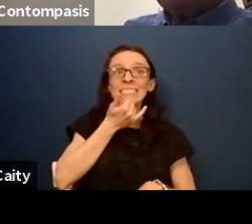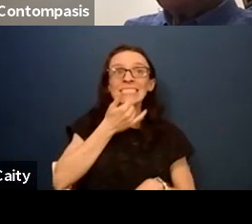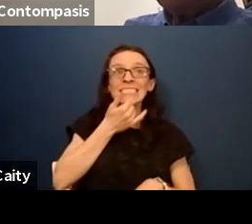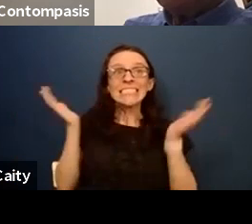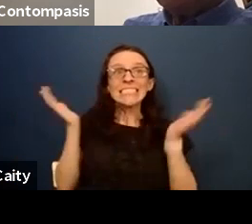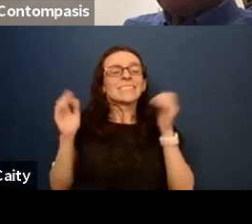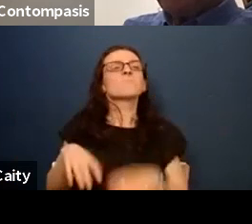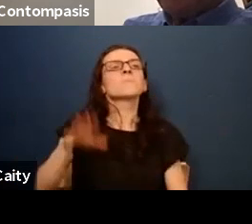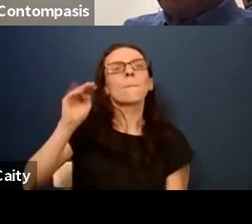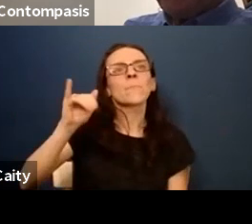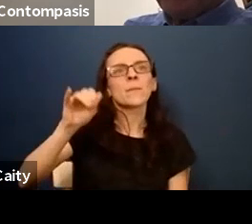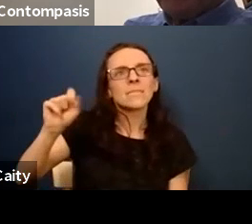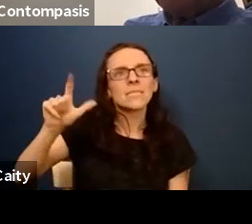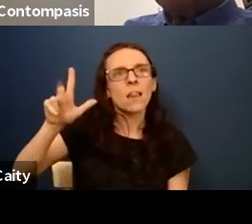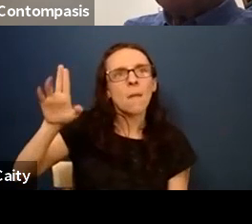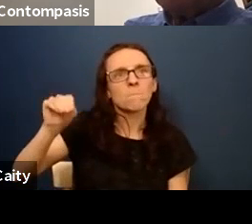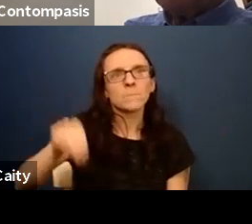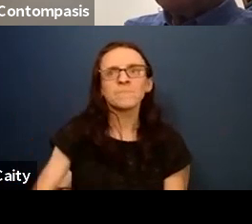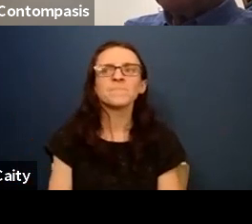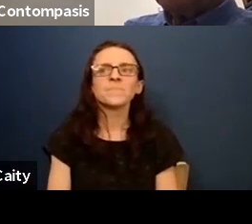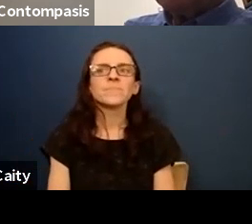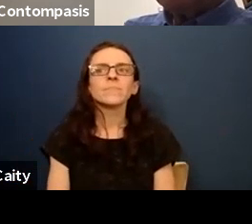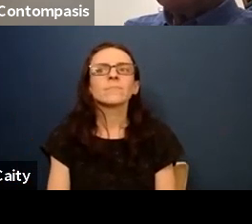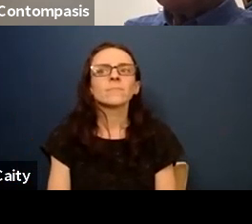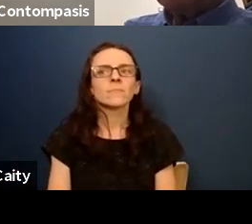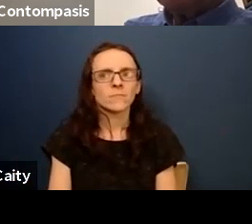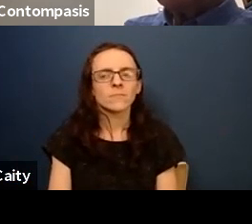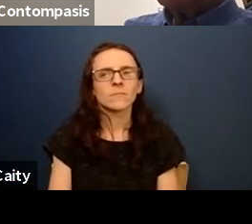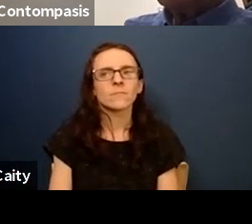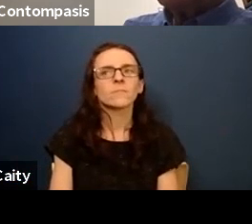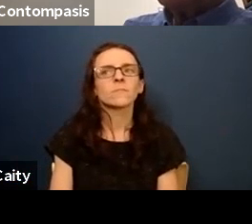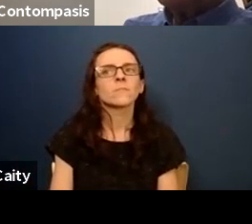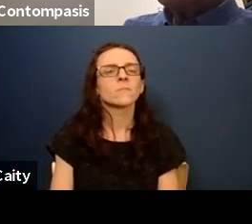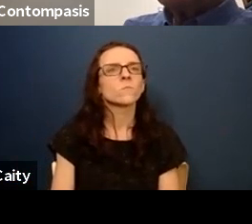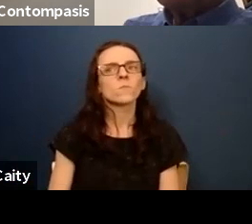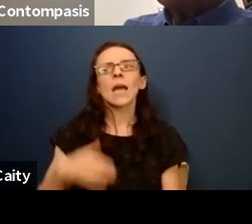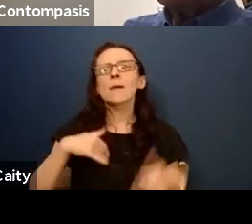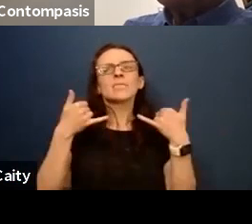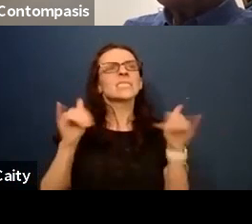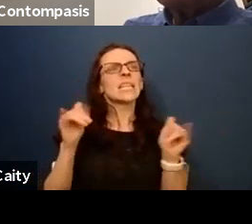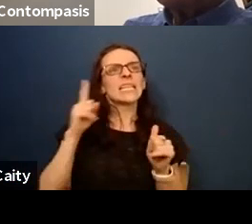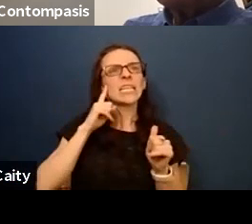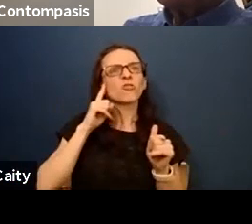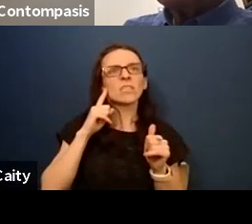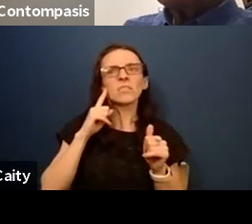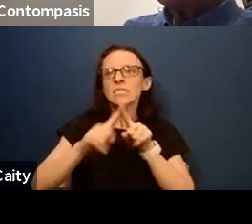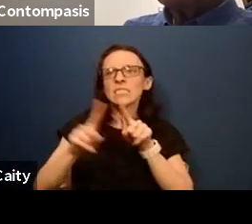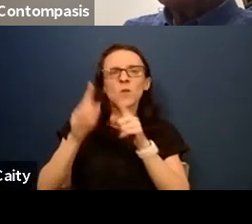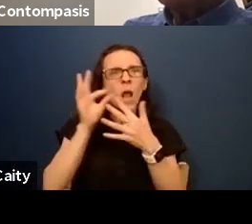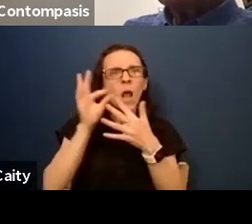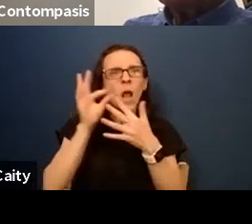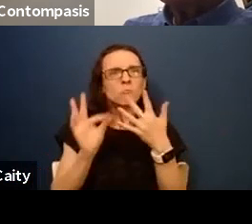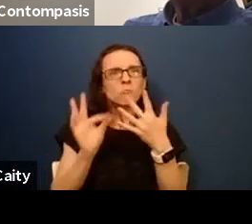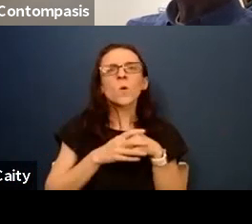that. Miss Lum. So I'm actually hearing kind of still three options. One is an 80-20 option.